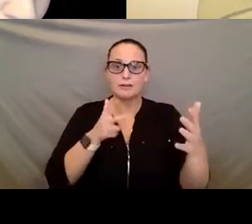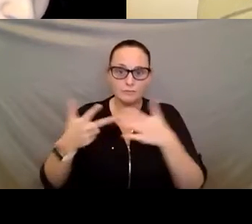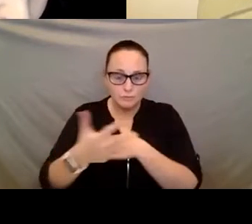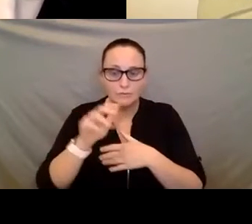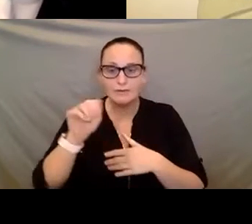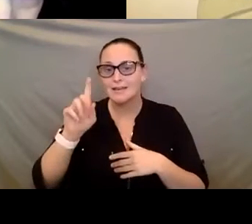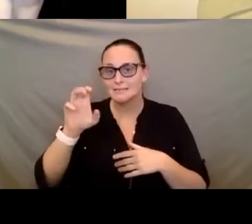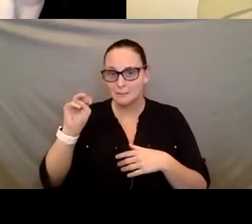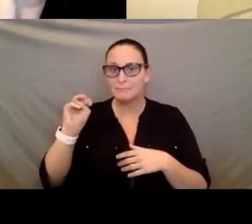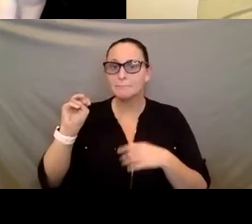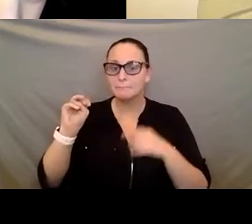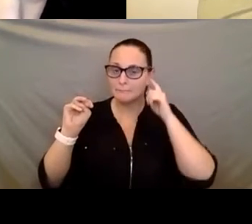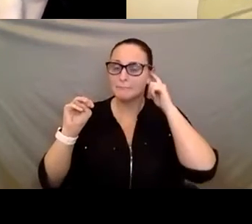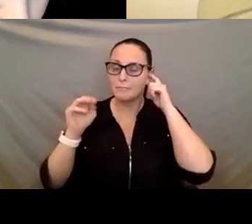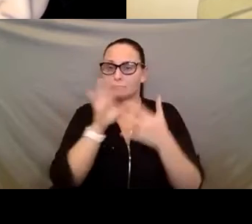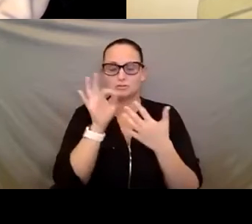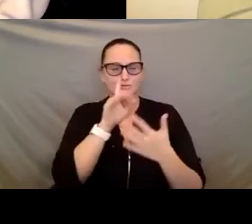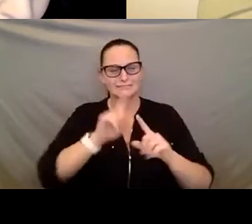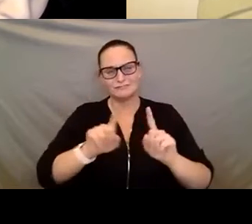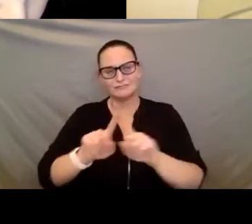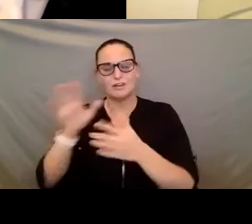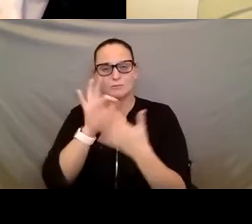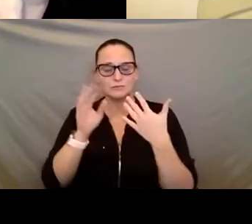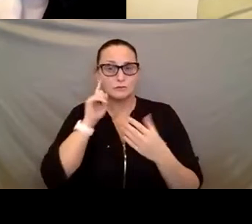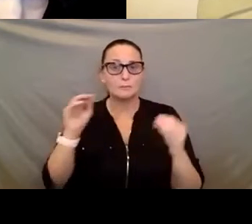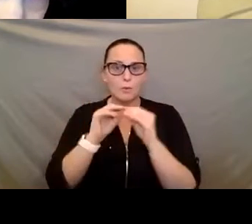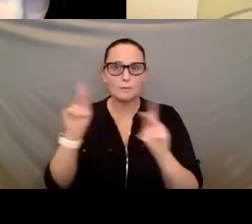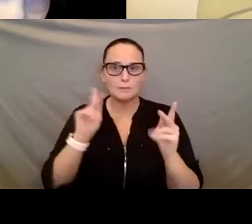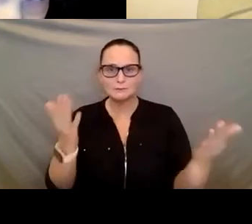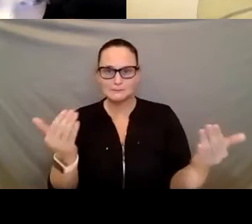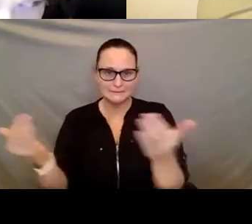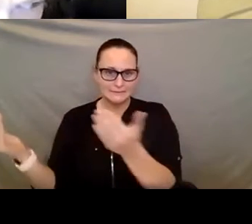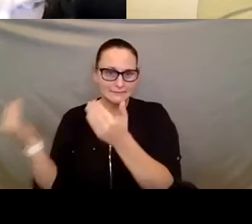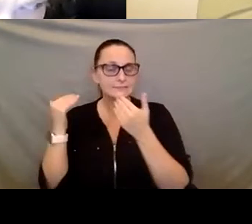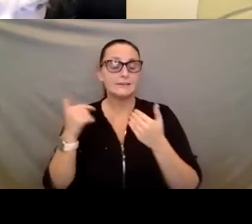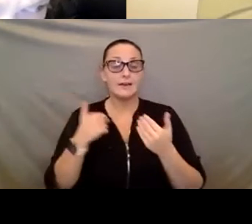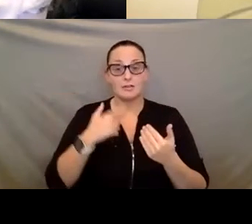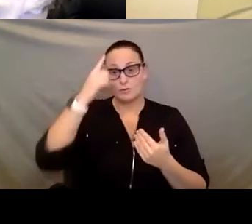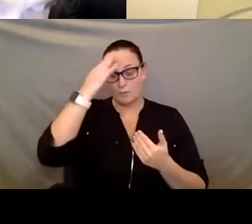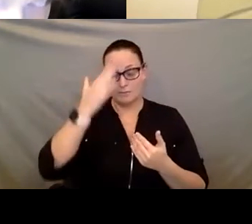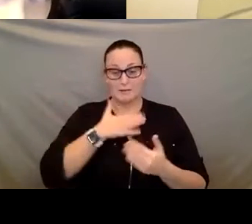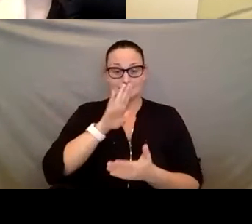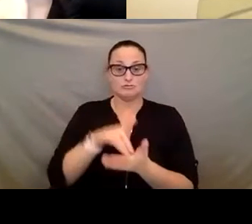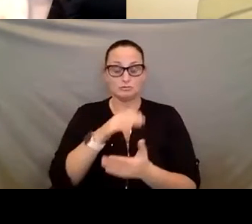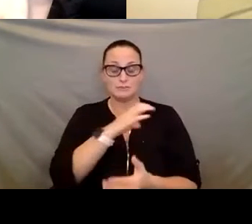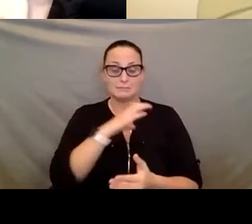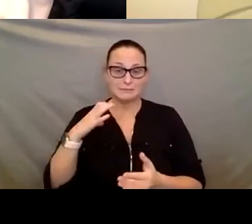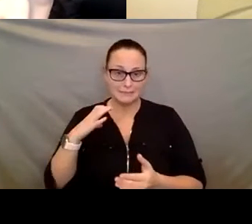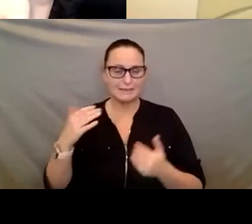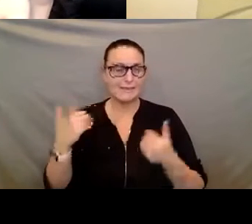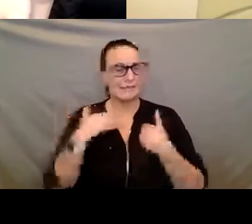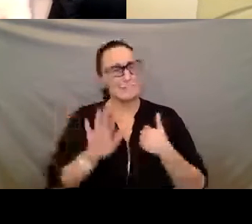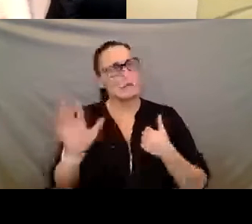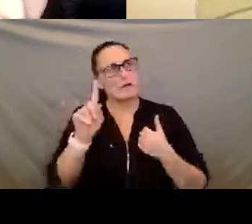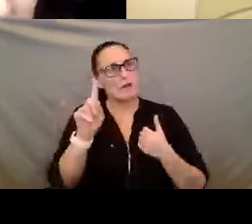option. All of these different options for more and more people to get engaged. I know on my central committee, we have